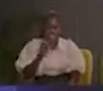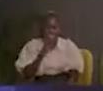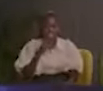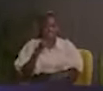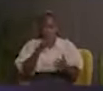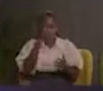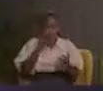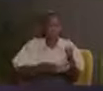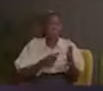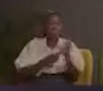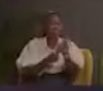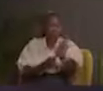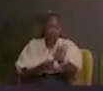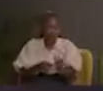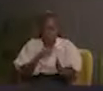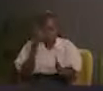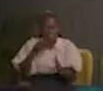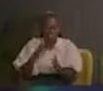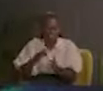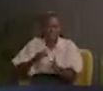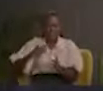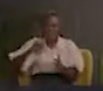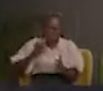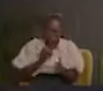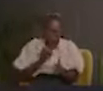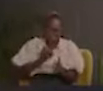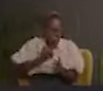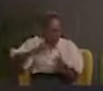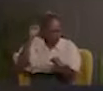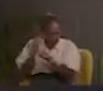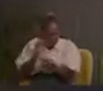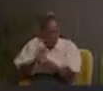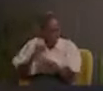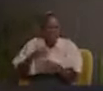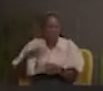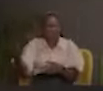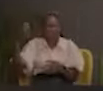God enhanced by diligence and competence and even mastery.